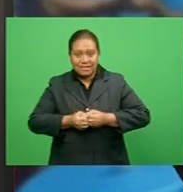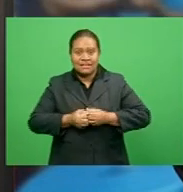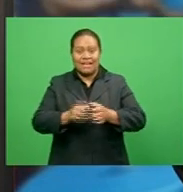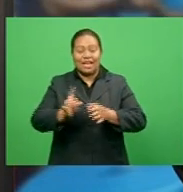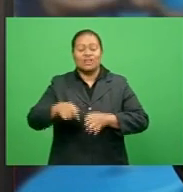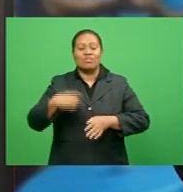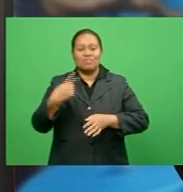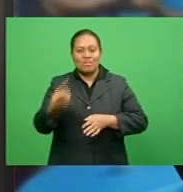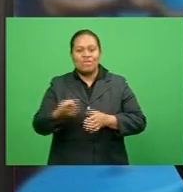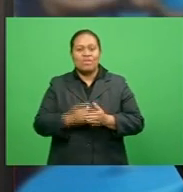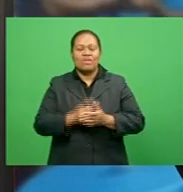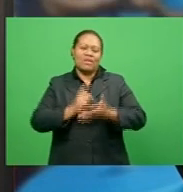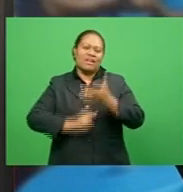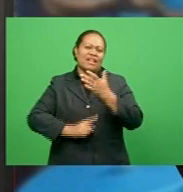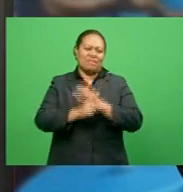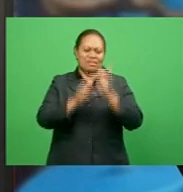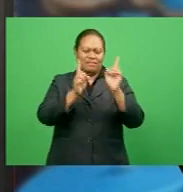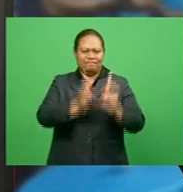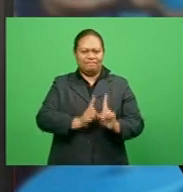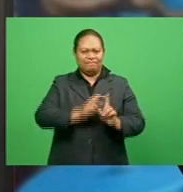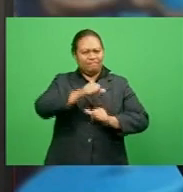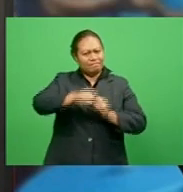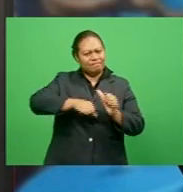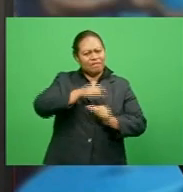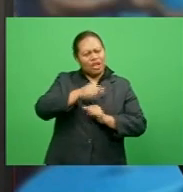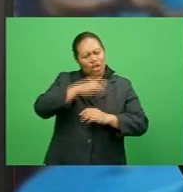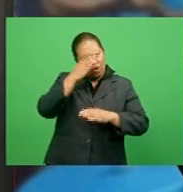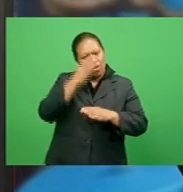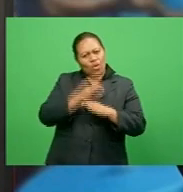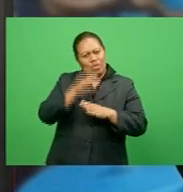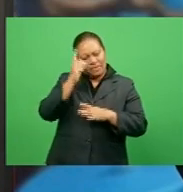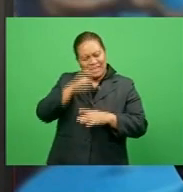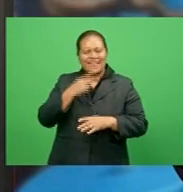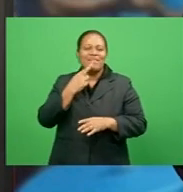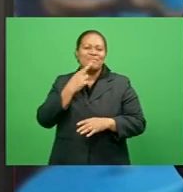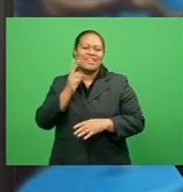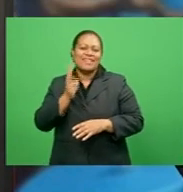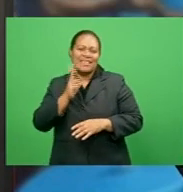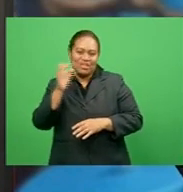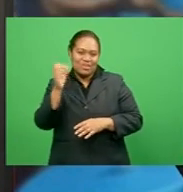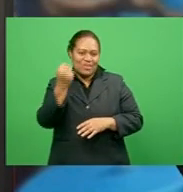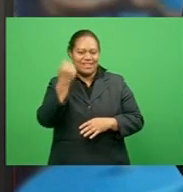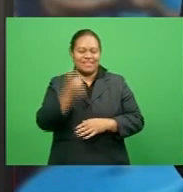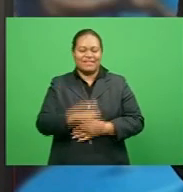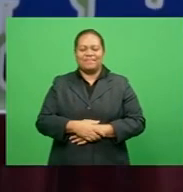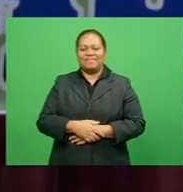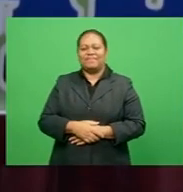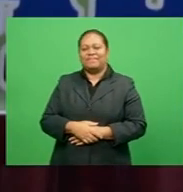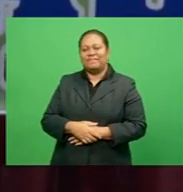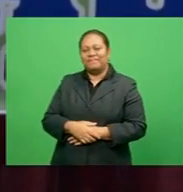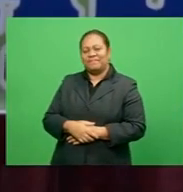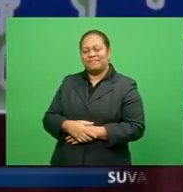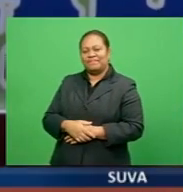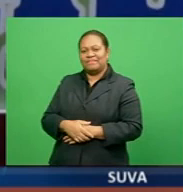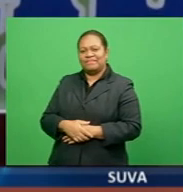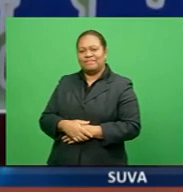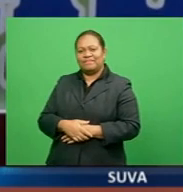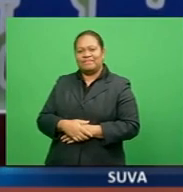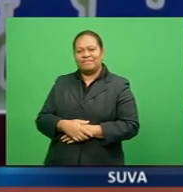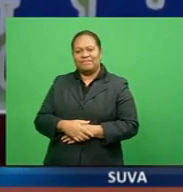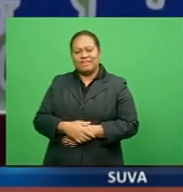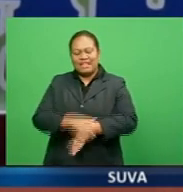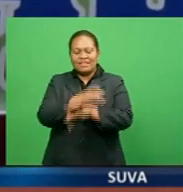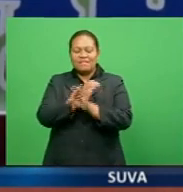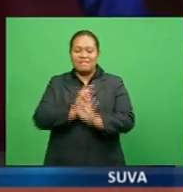those closest to the association are hopeful the feat can be repeated. Aquila Dama with the story. A piece of